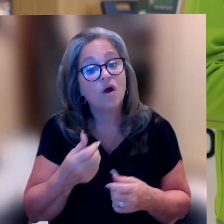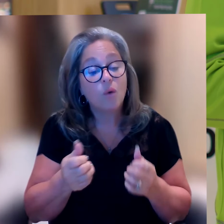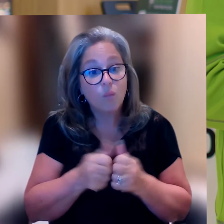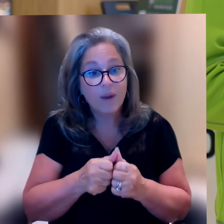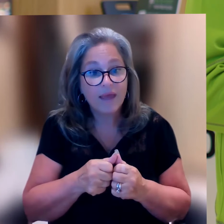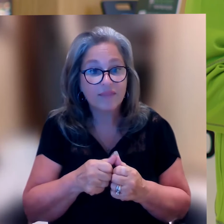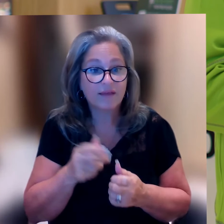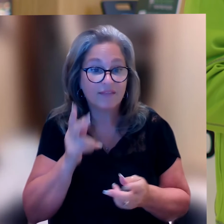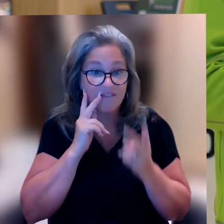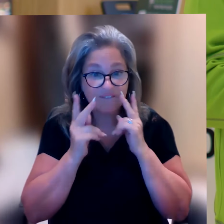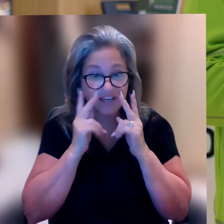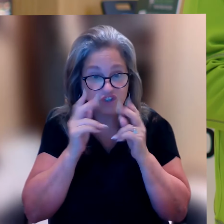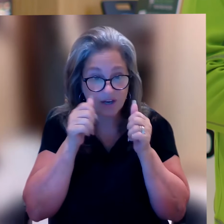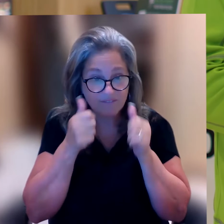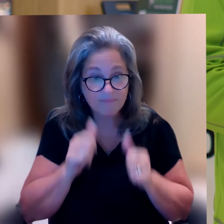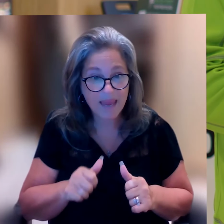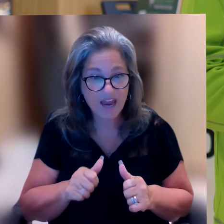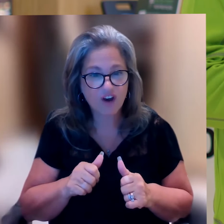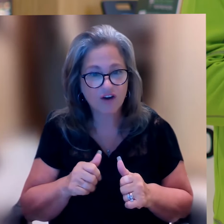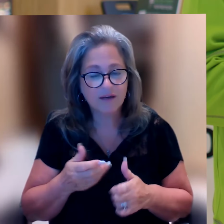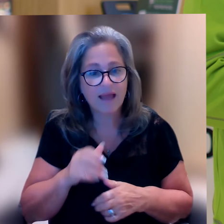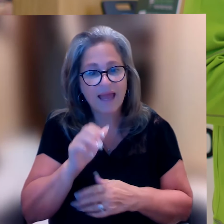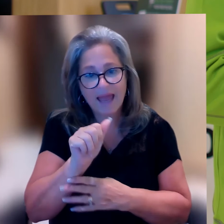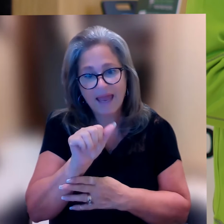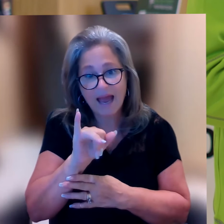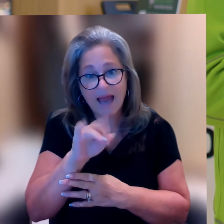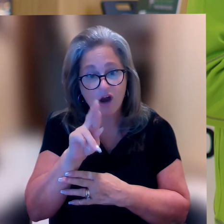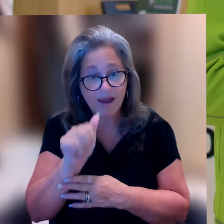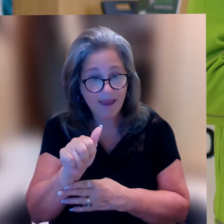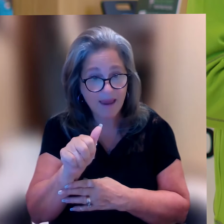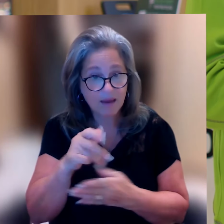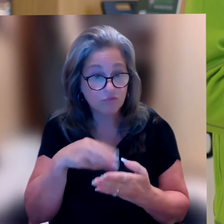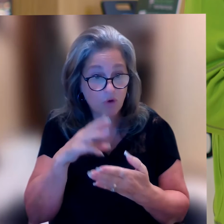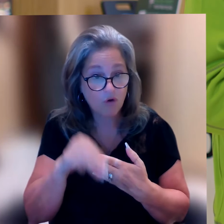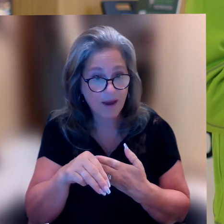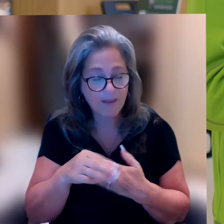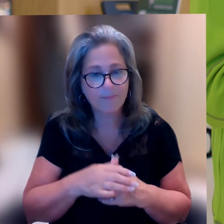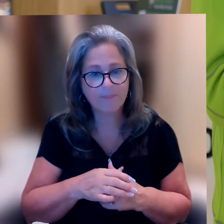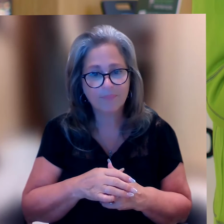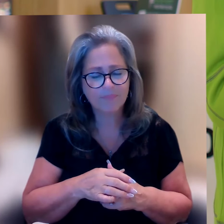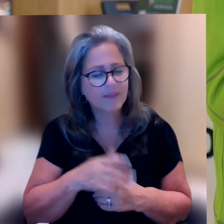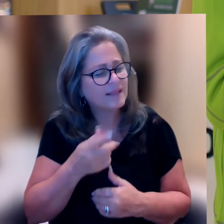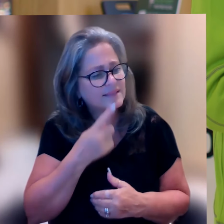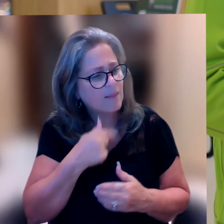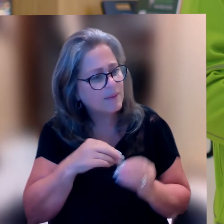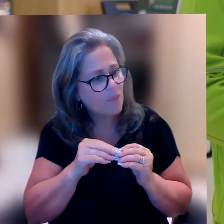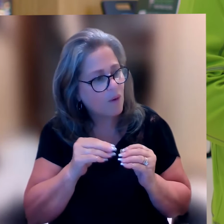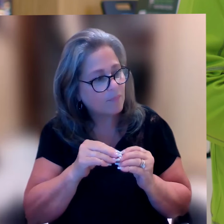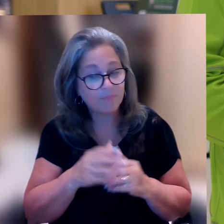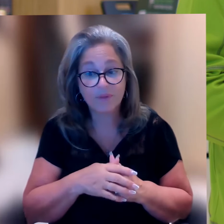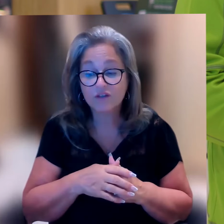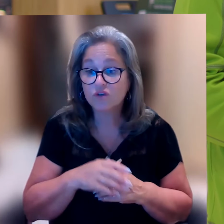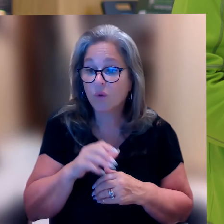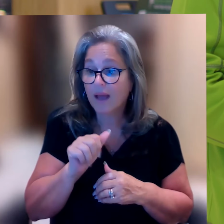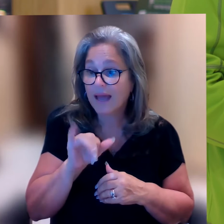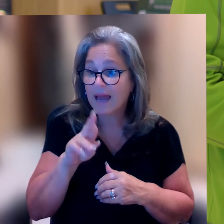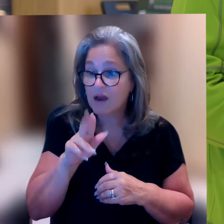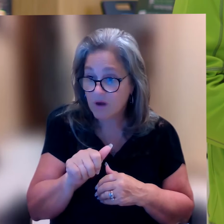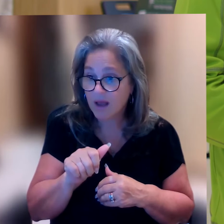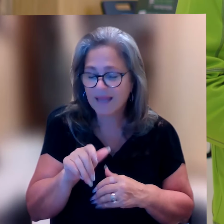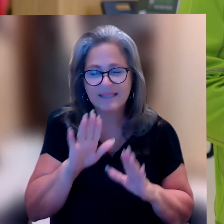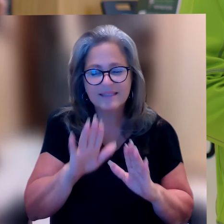with our vision impaired folks, our AIRA program, which is A-I-R-A. Correct. What's that all about? Yeah, so AIRA